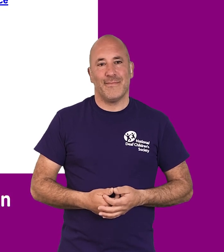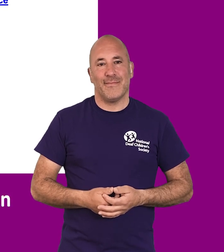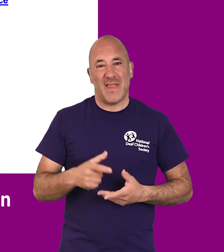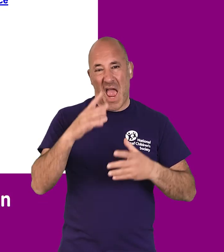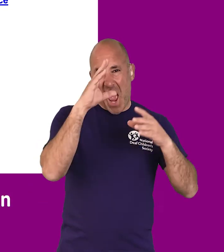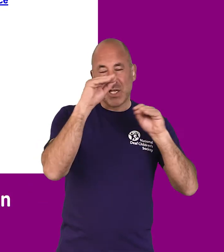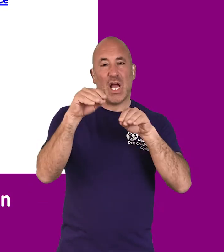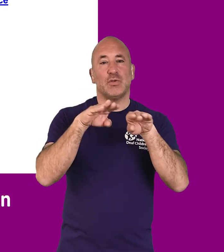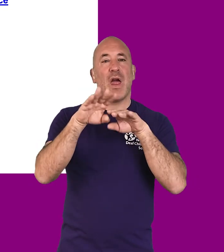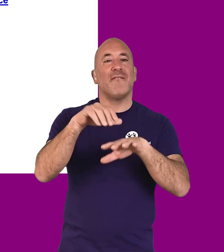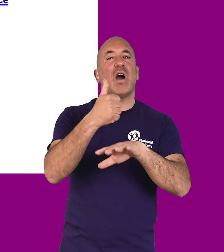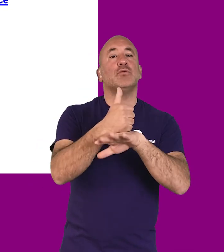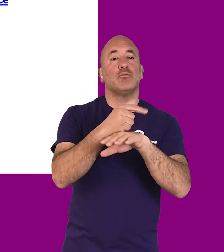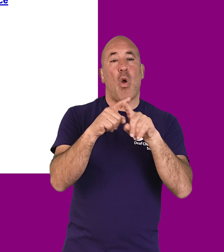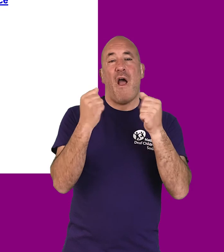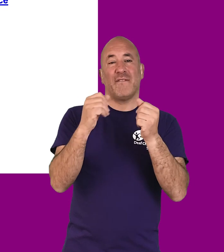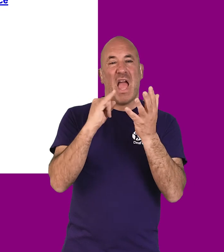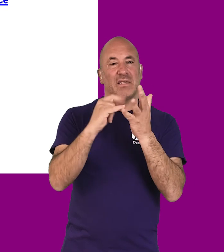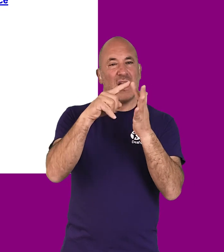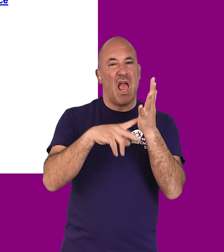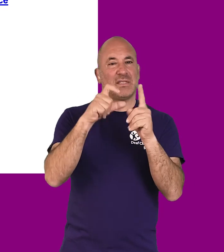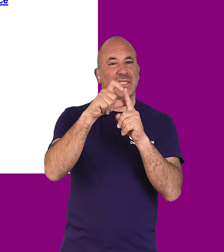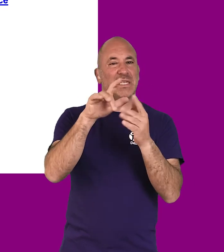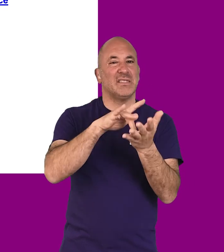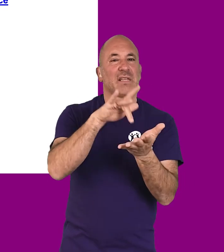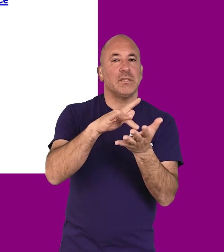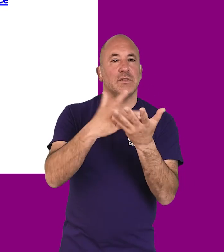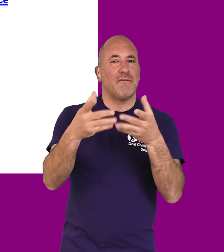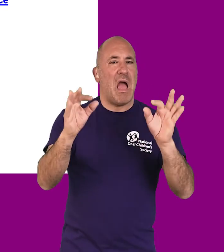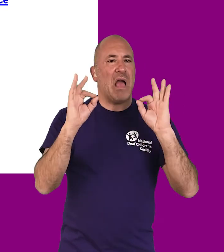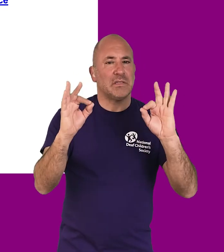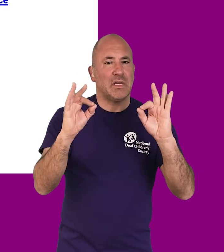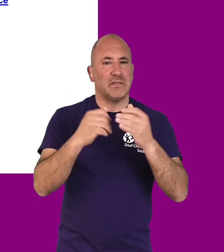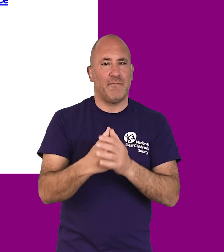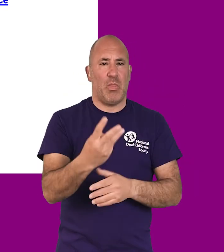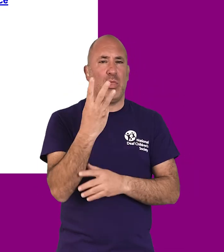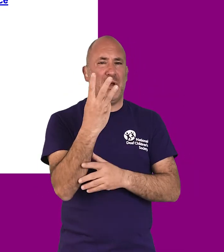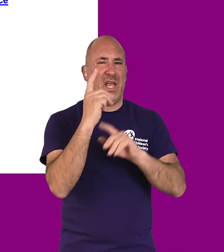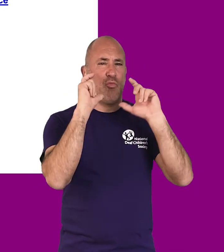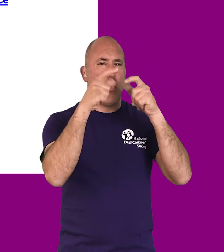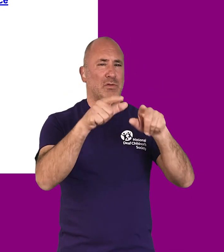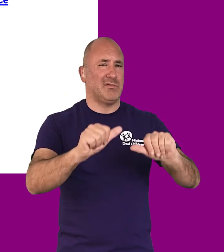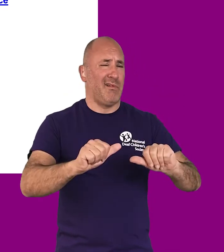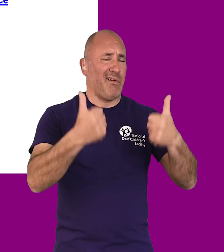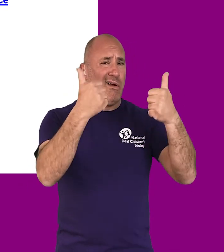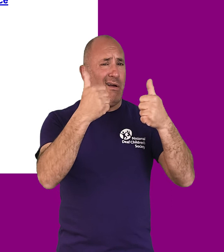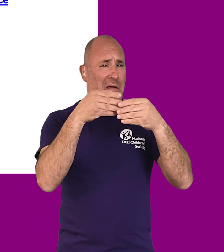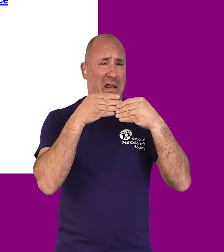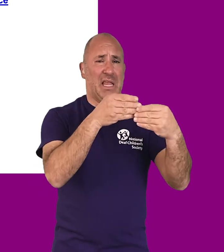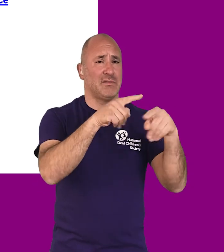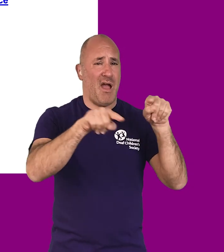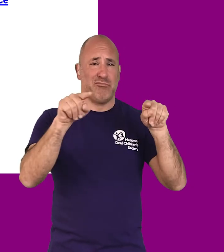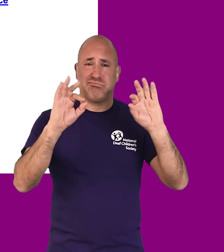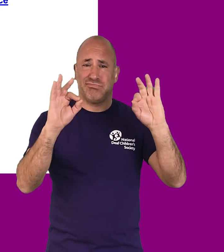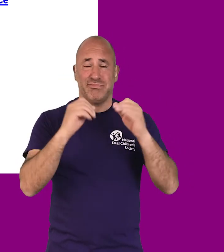The Education Training Foundation also has SEND Centres for a SEND Centres for Excellence project, where there are 3